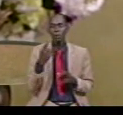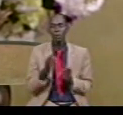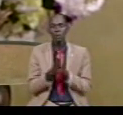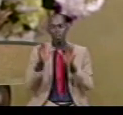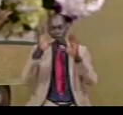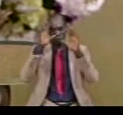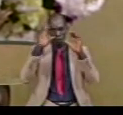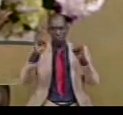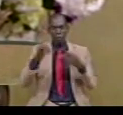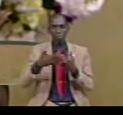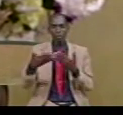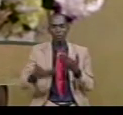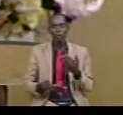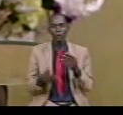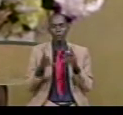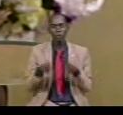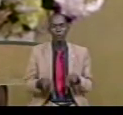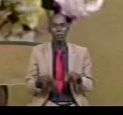around.